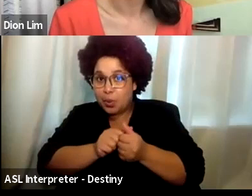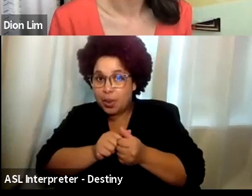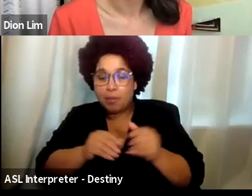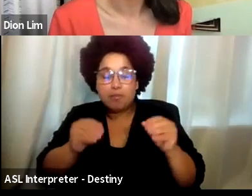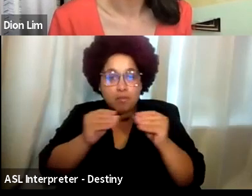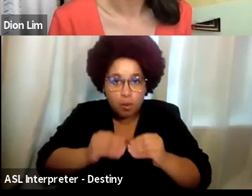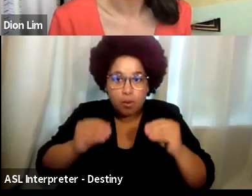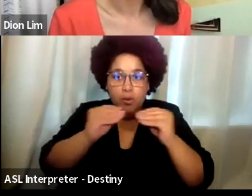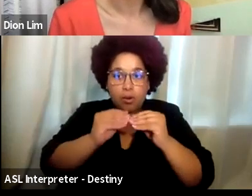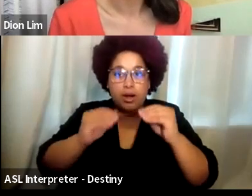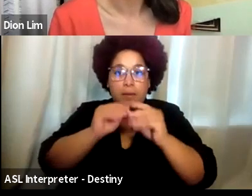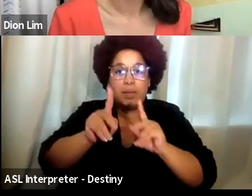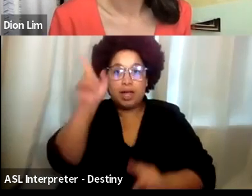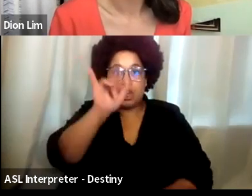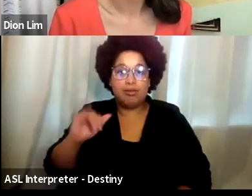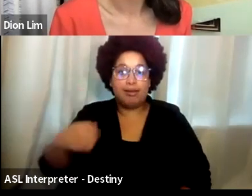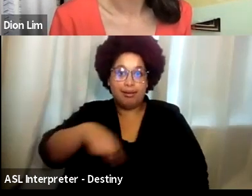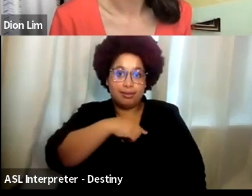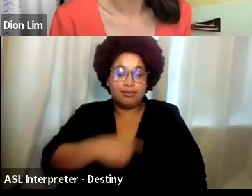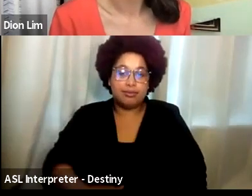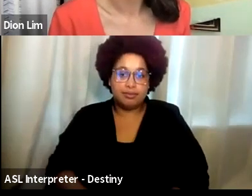more people who look like us.